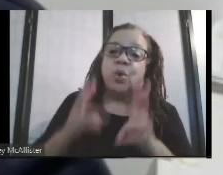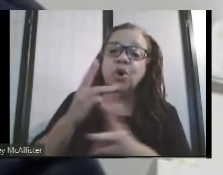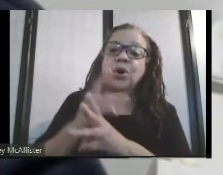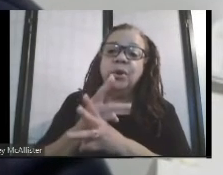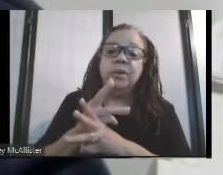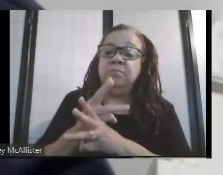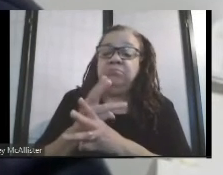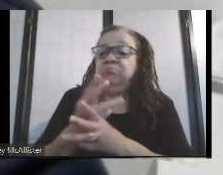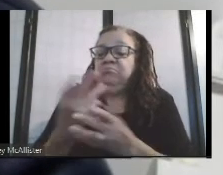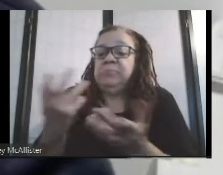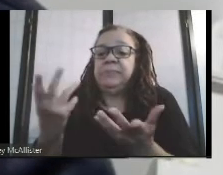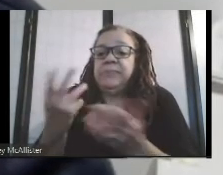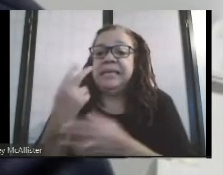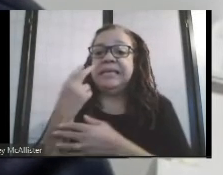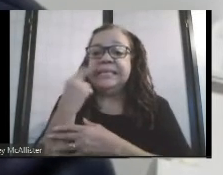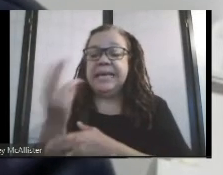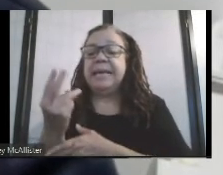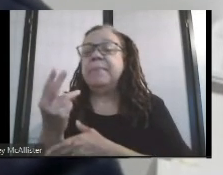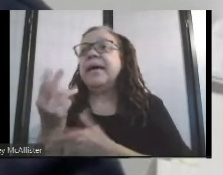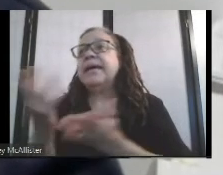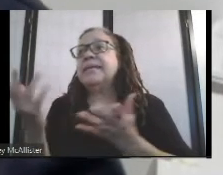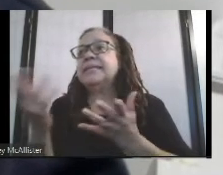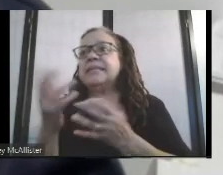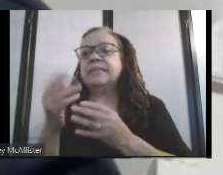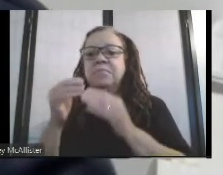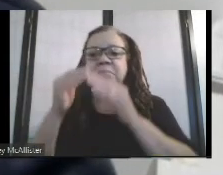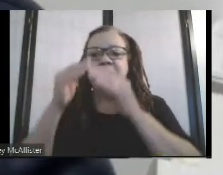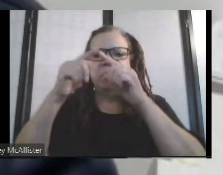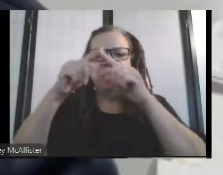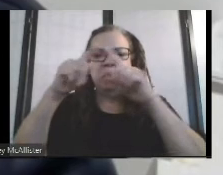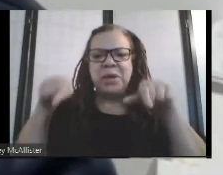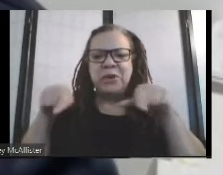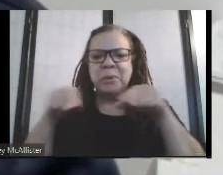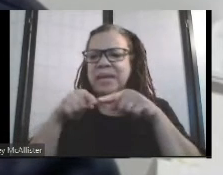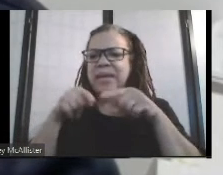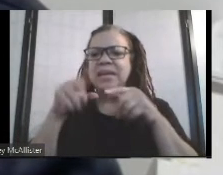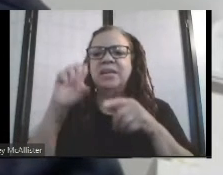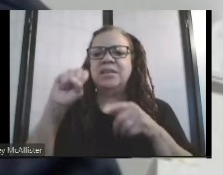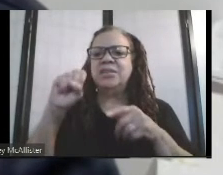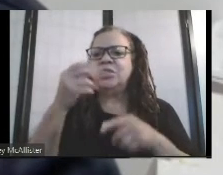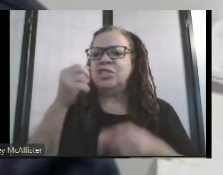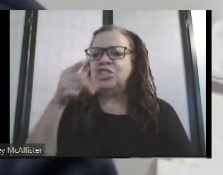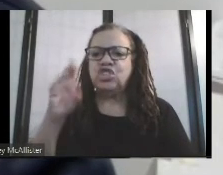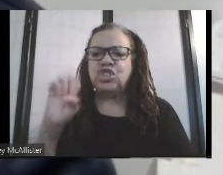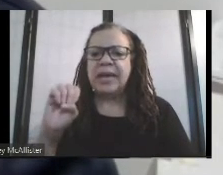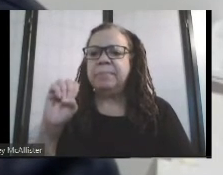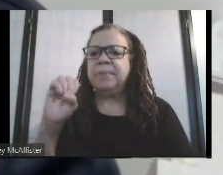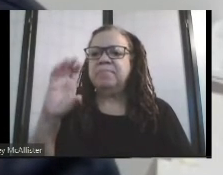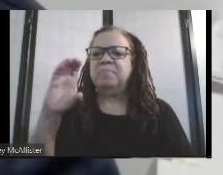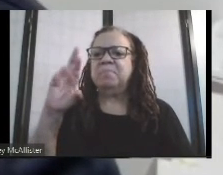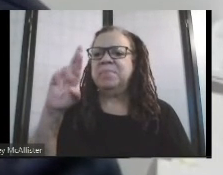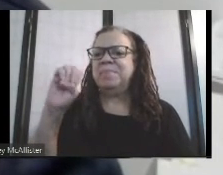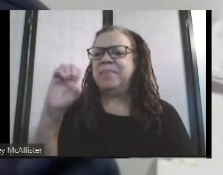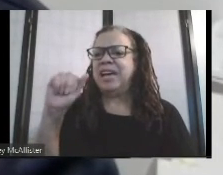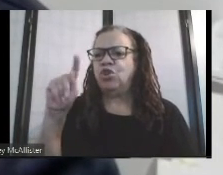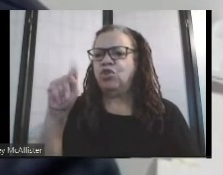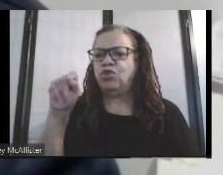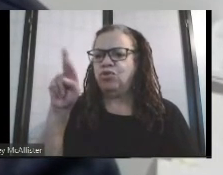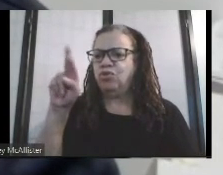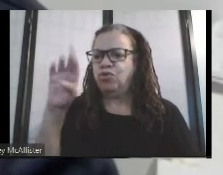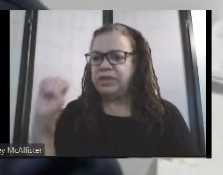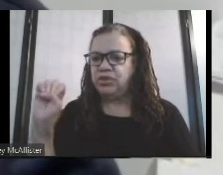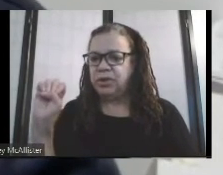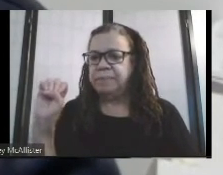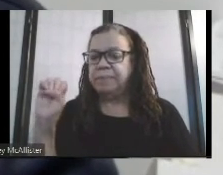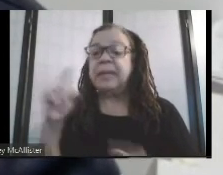world they see them as these sort of pyramid shaped creatures. And but I think the